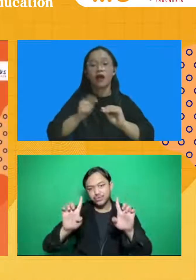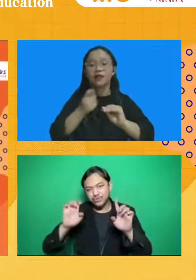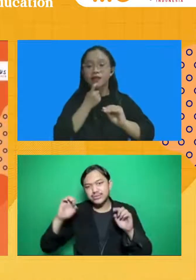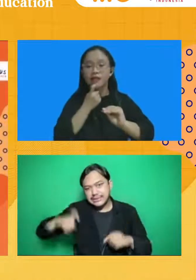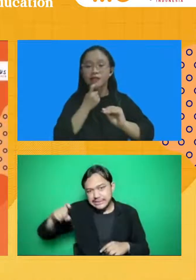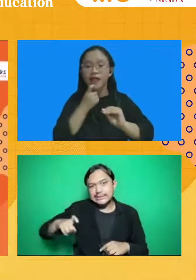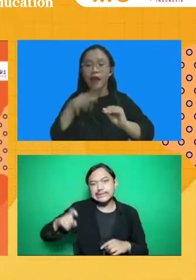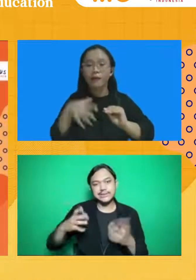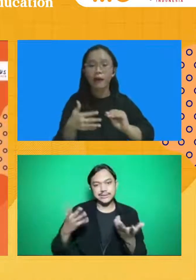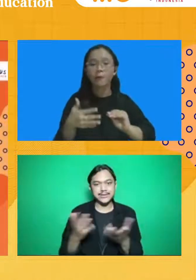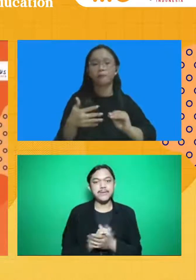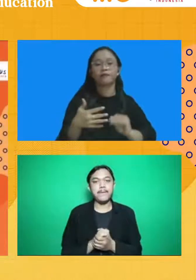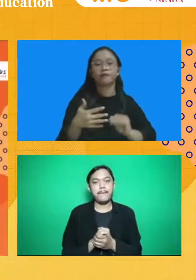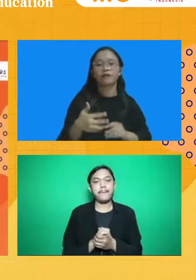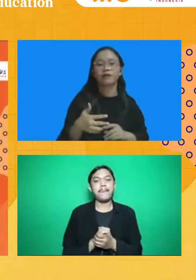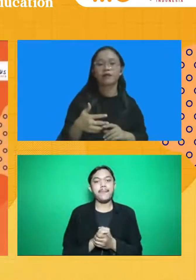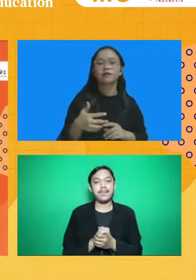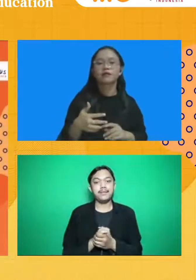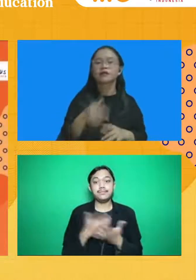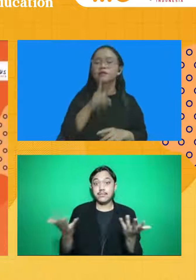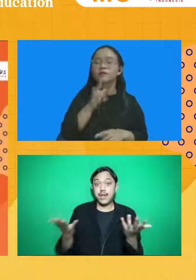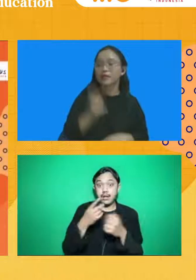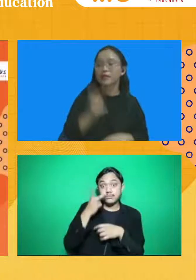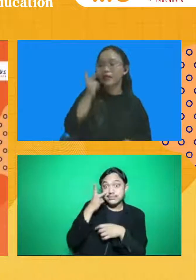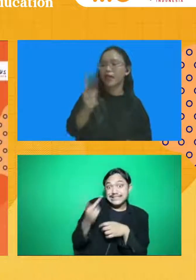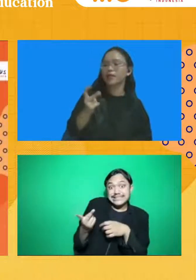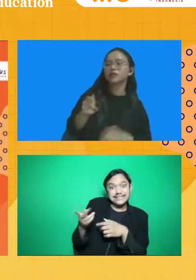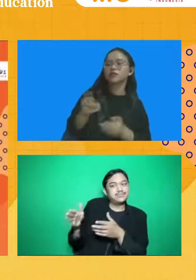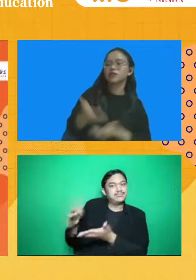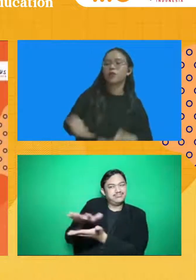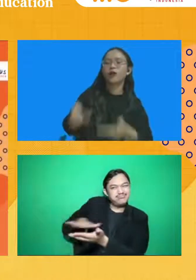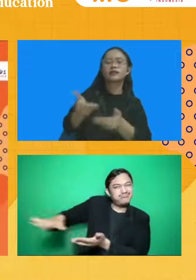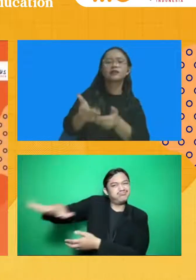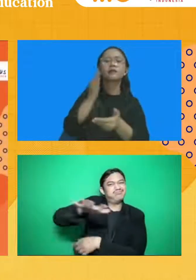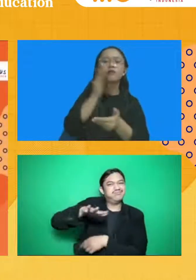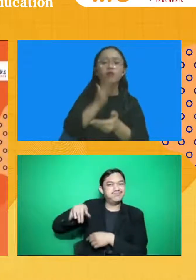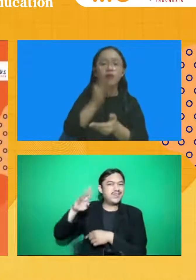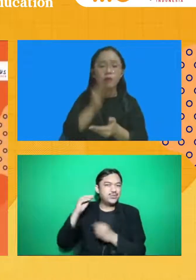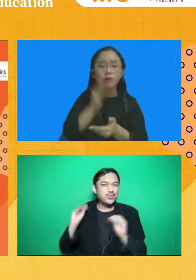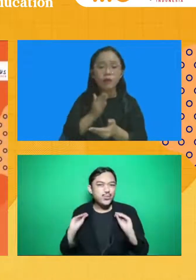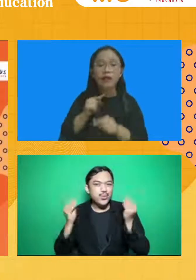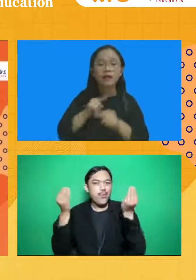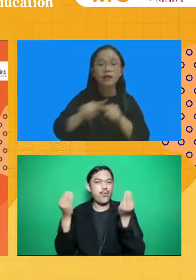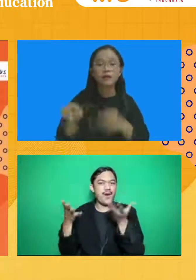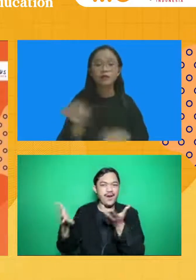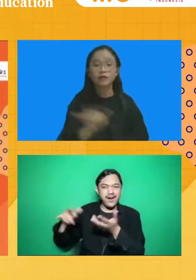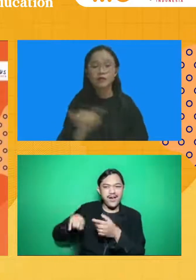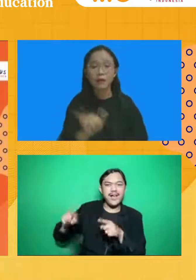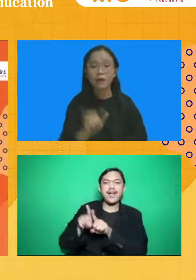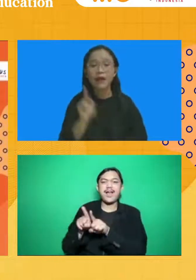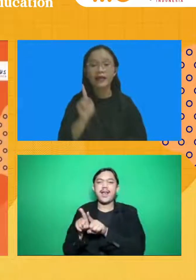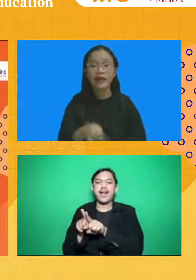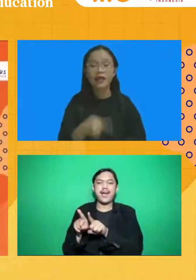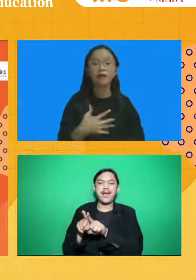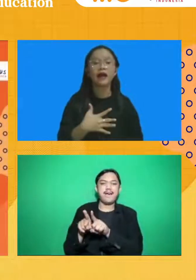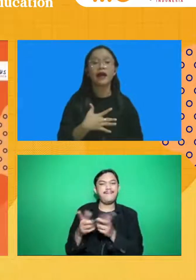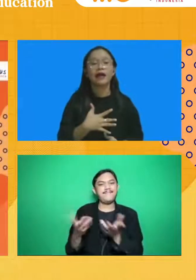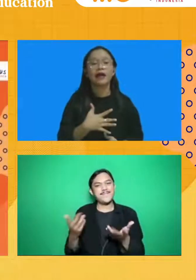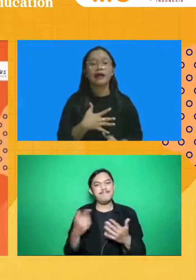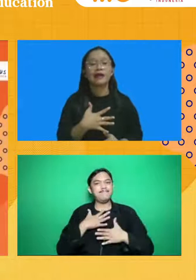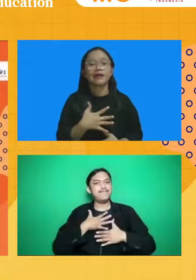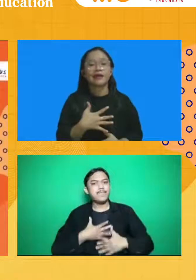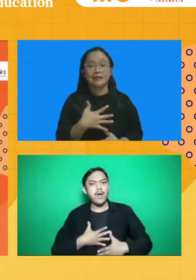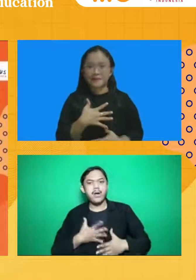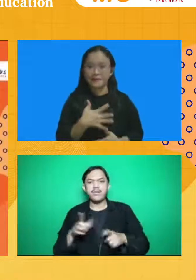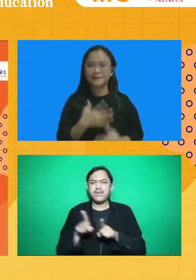digital literacy and awareness, but it also brings together the interest of many parties as a preventive measures and comprehensive education for the